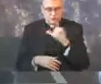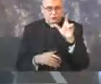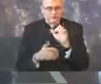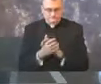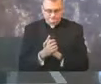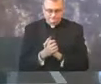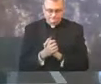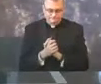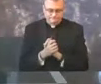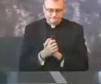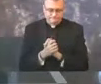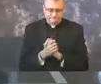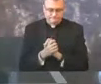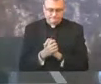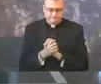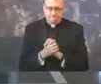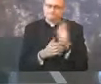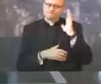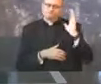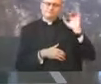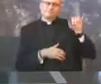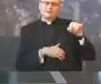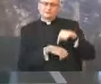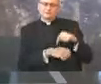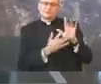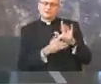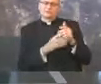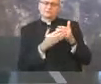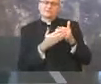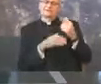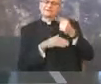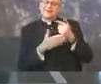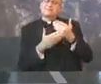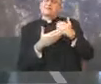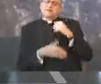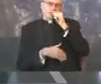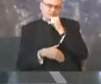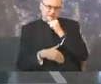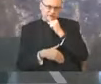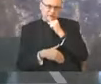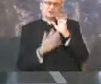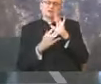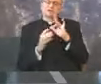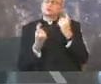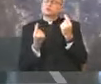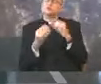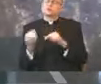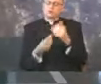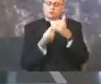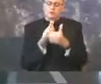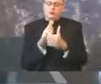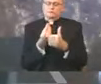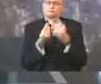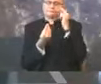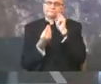On the day before he was to suffer, he took bread in his holy and venerable hands, and with eyes raised to